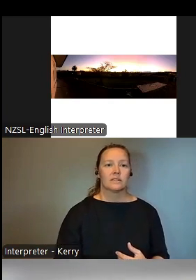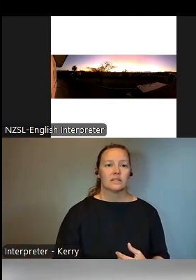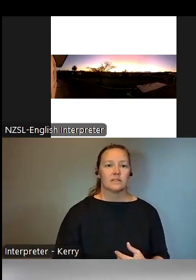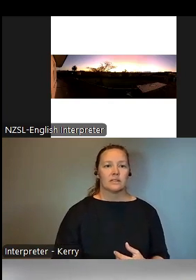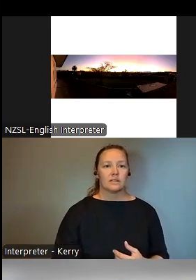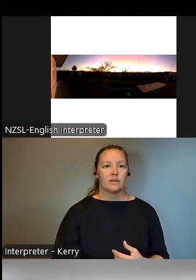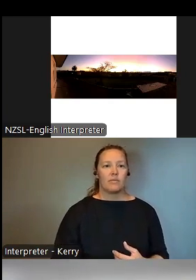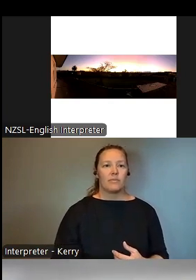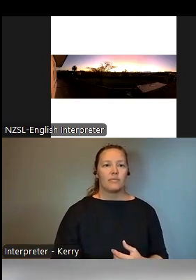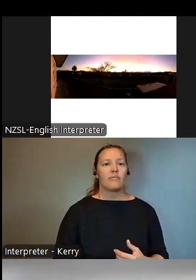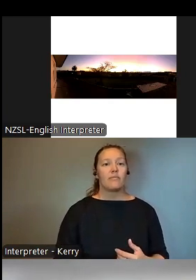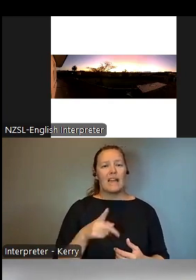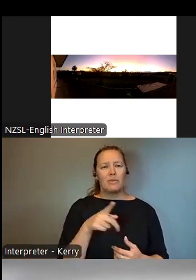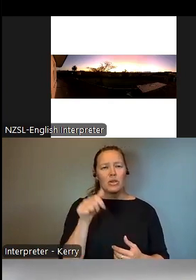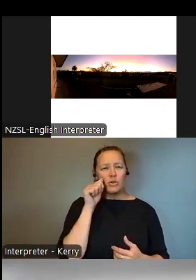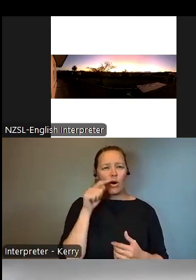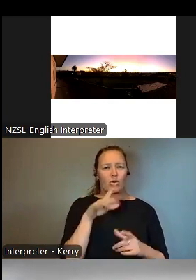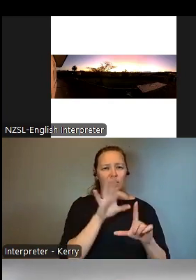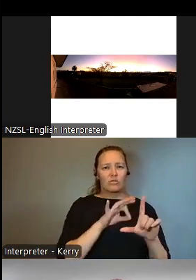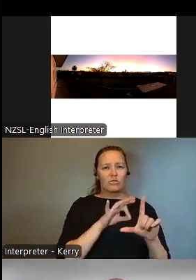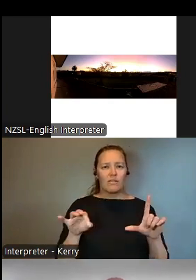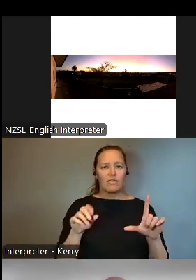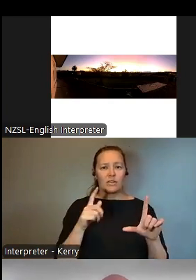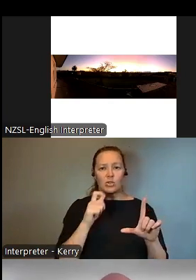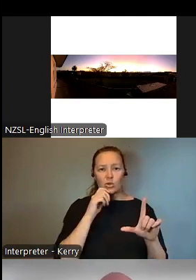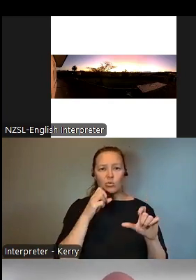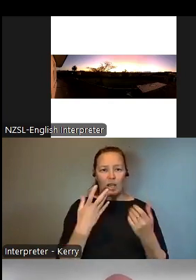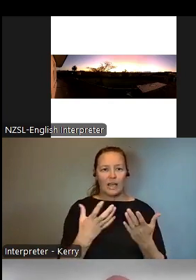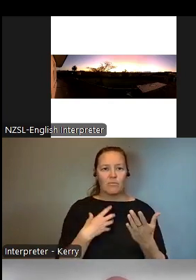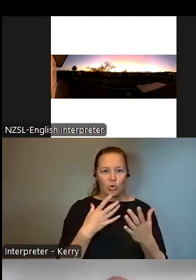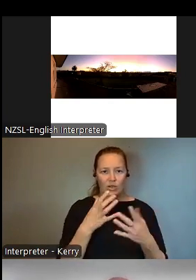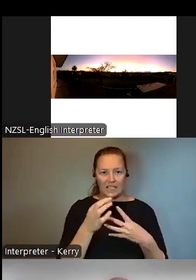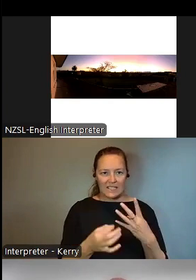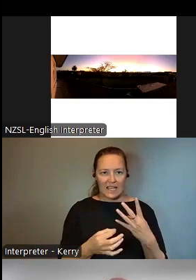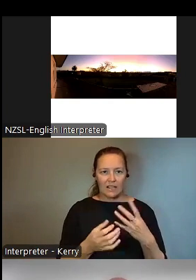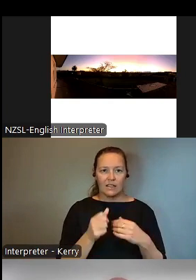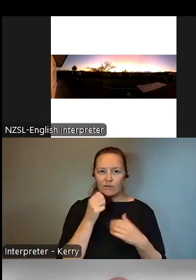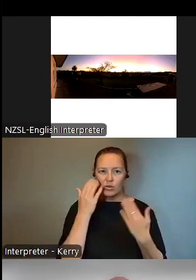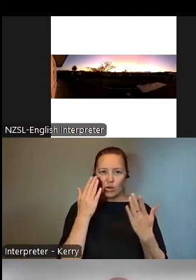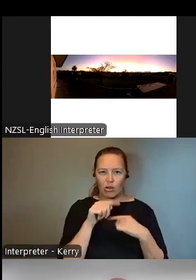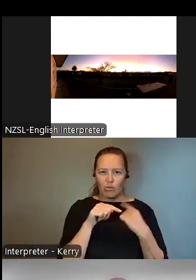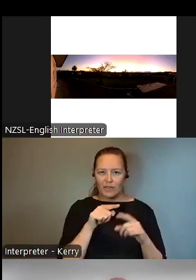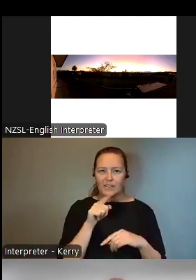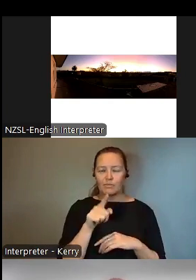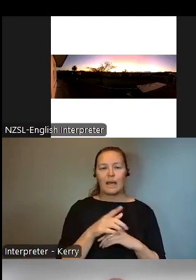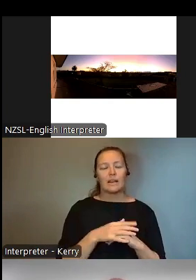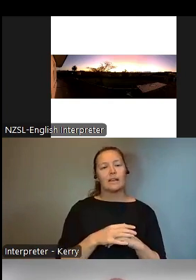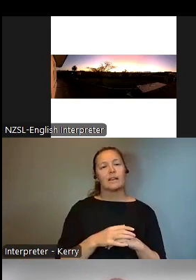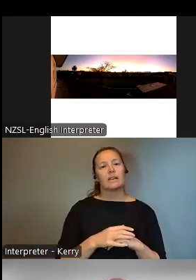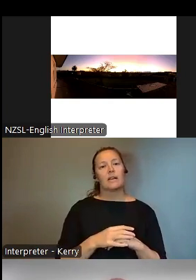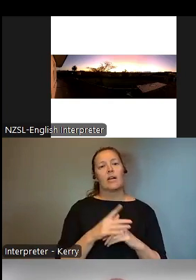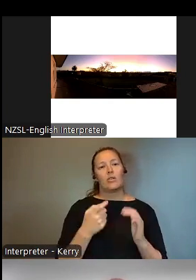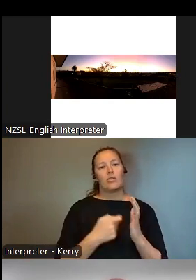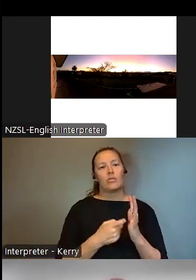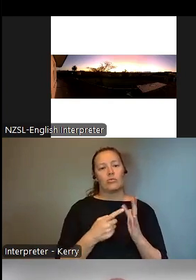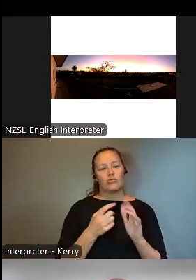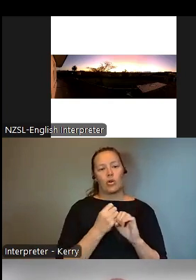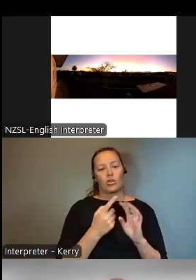familiar with this graph. In a moment, I'm going to put a bit more detail on it if you're not familiar with it. But this is how Rogers